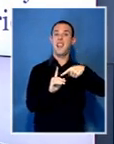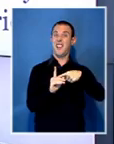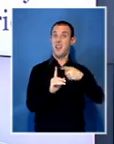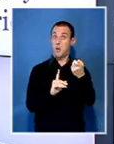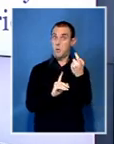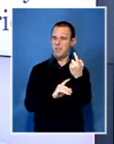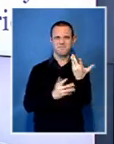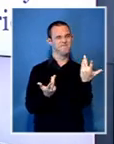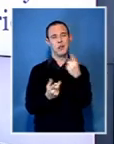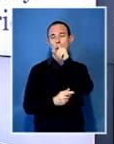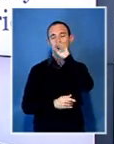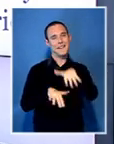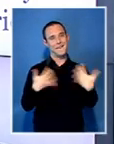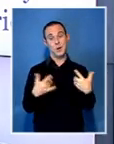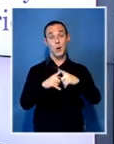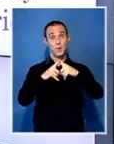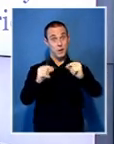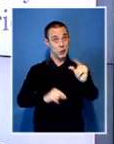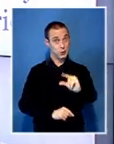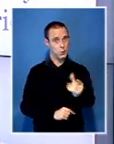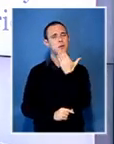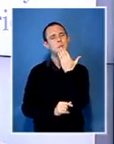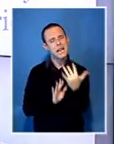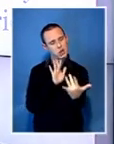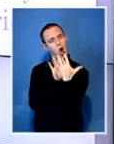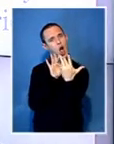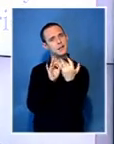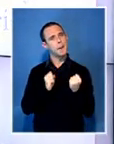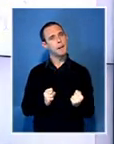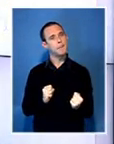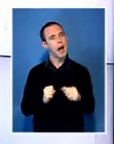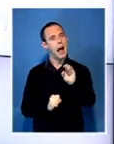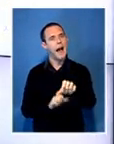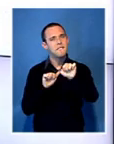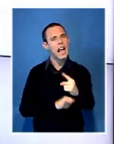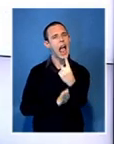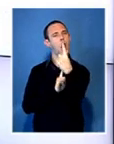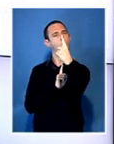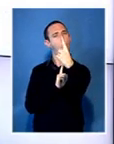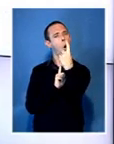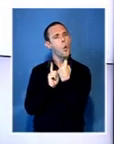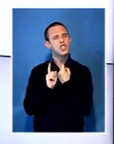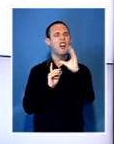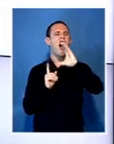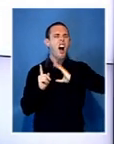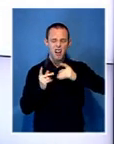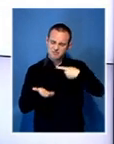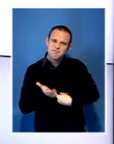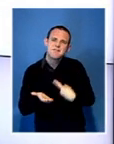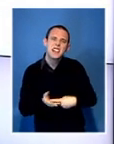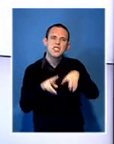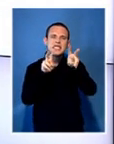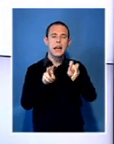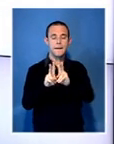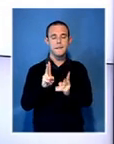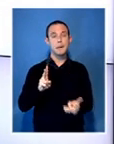was the last one. But anyway, do not forget to stay in touch with us right here on the show. You can send us your questions, anything you like to chat on right here on